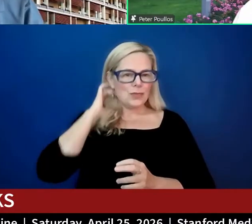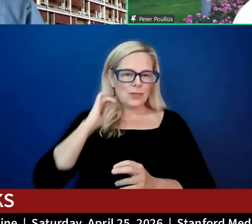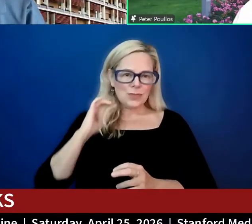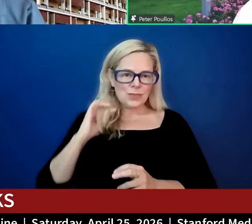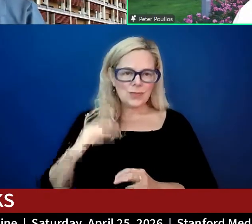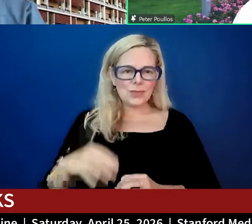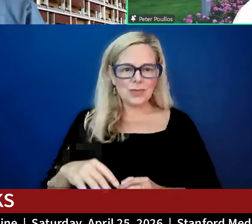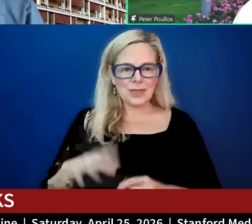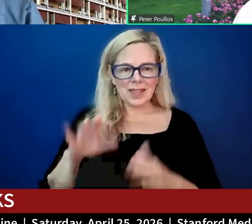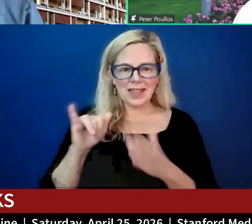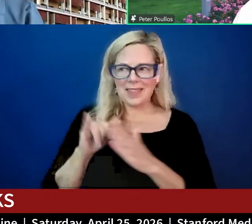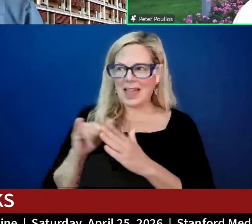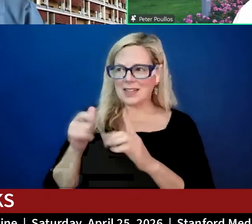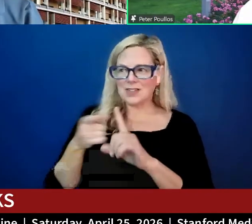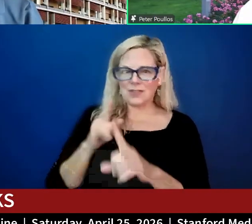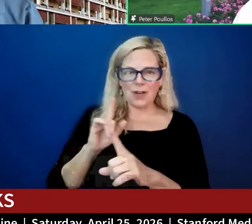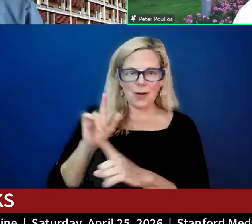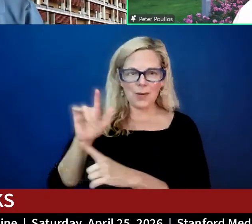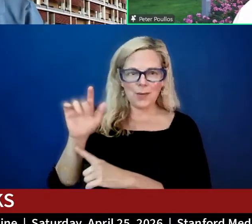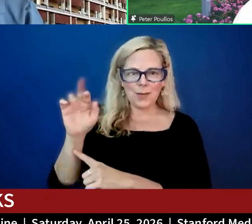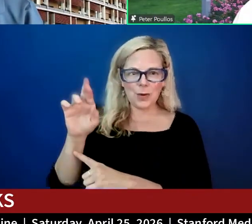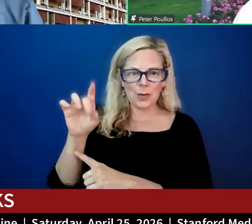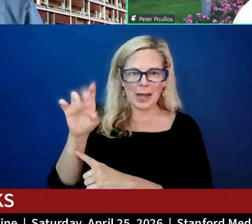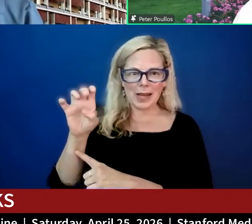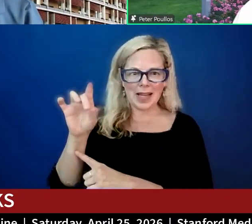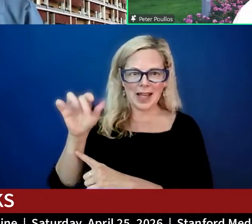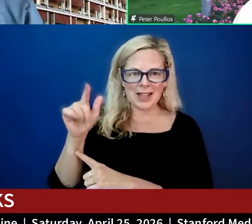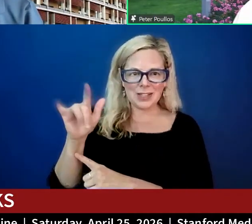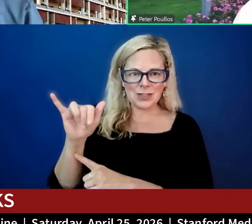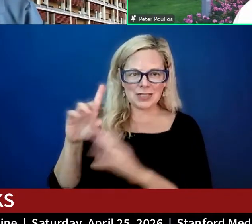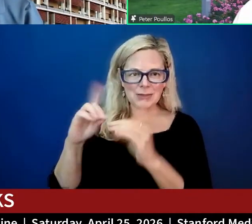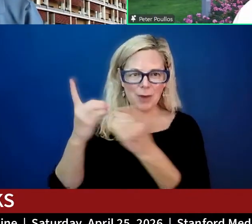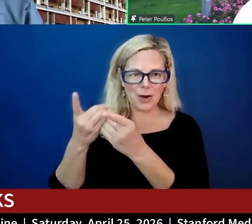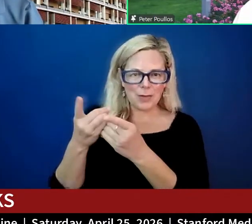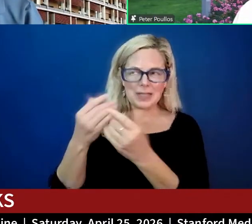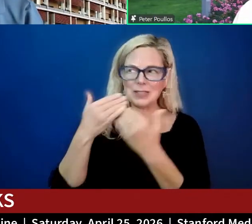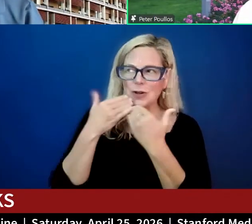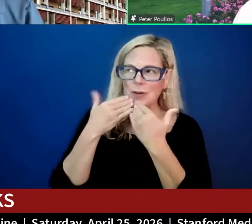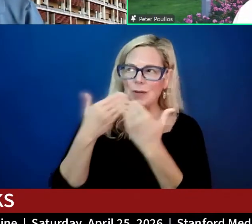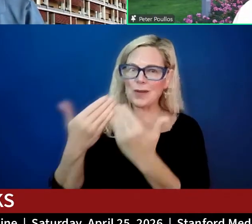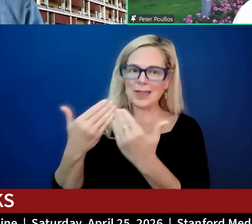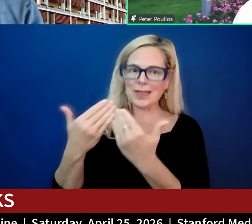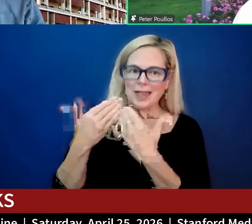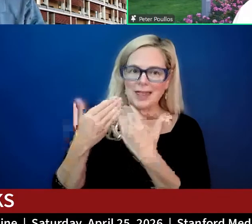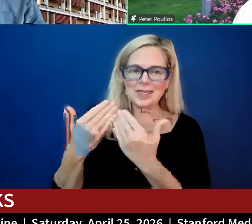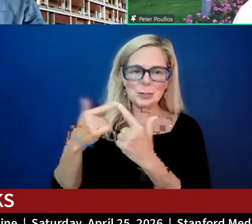out of radiology. So huge thanks to my department.